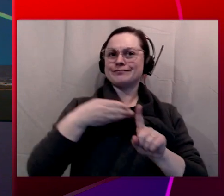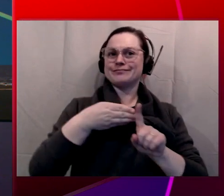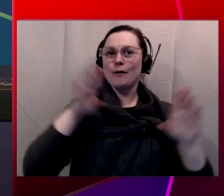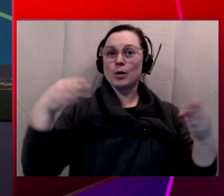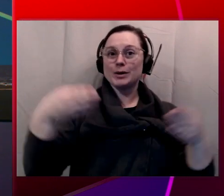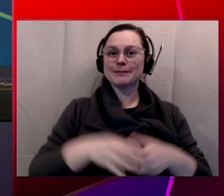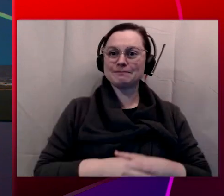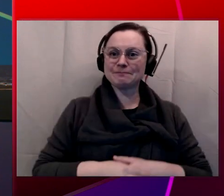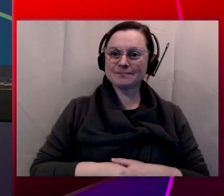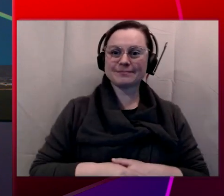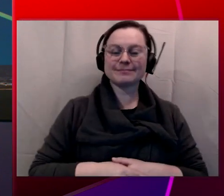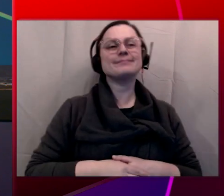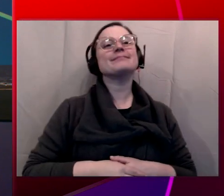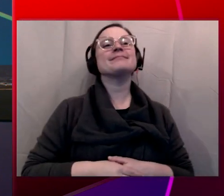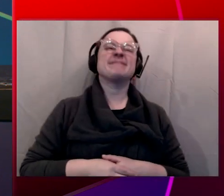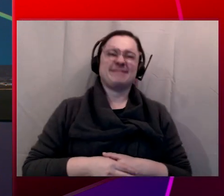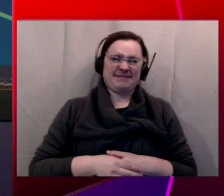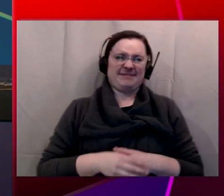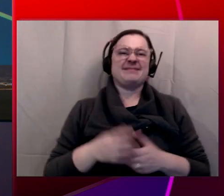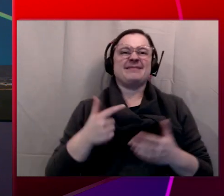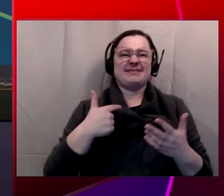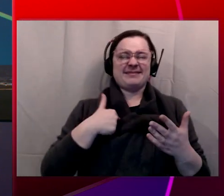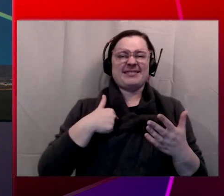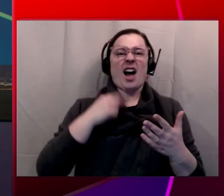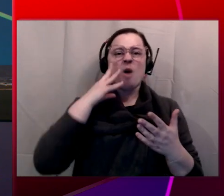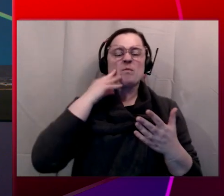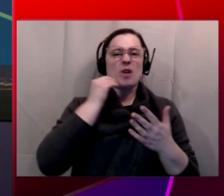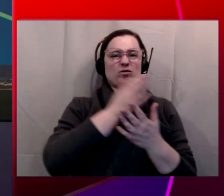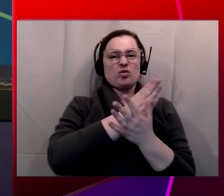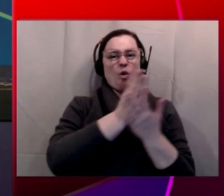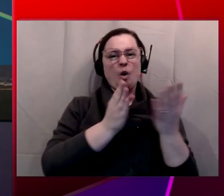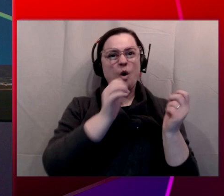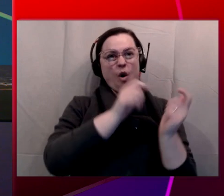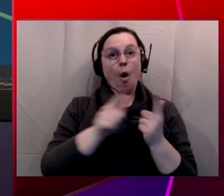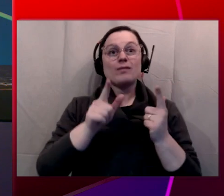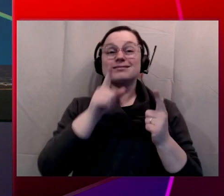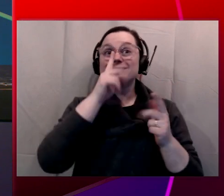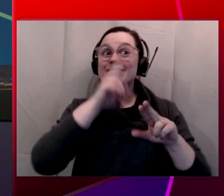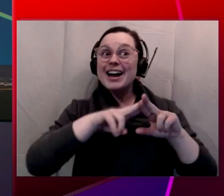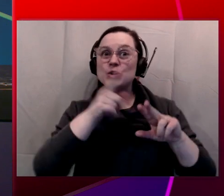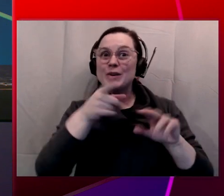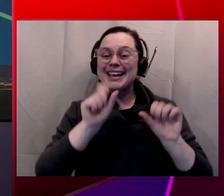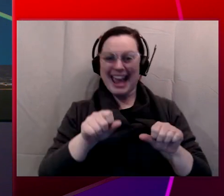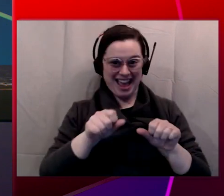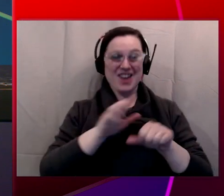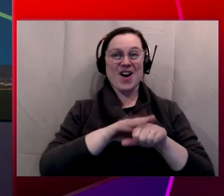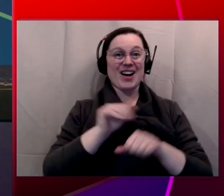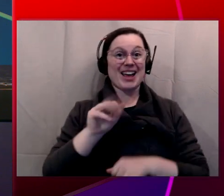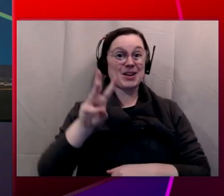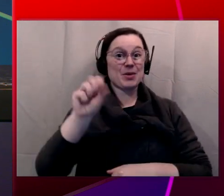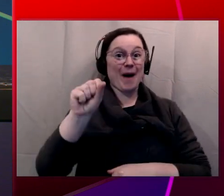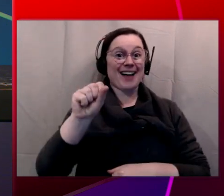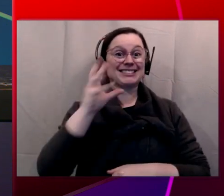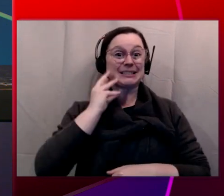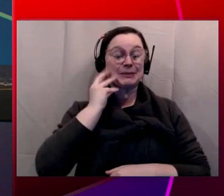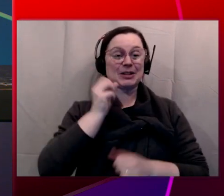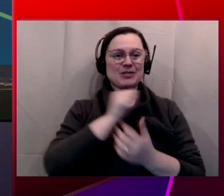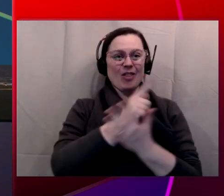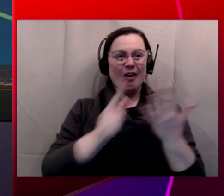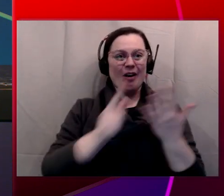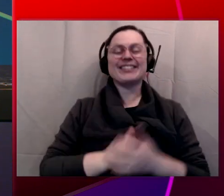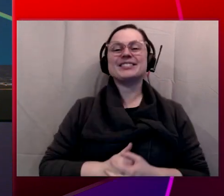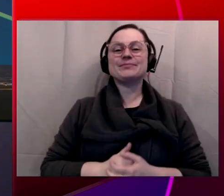I'm kind of liberal in all those things, and the fun thing is you can be on AWS. So in our company,